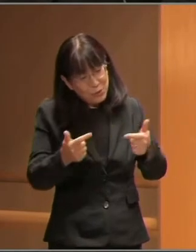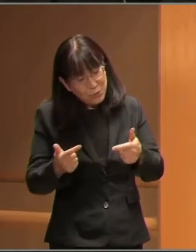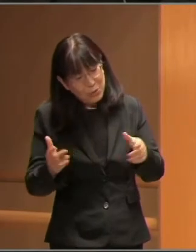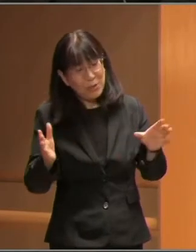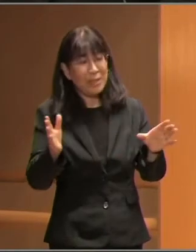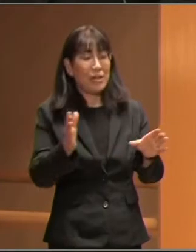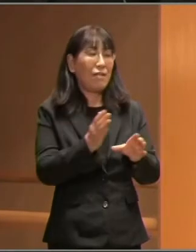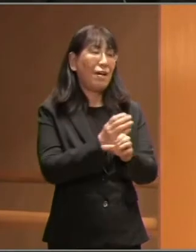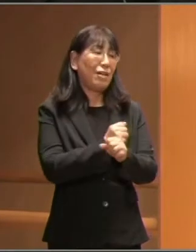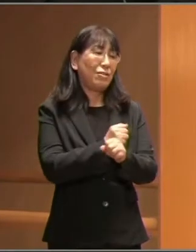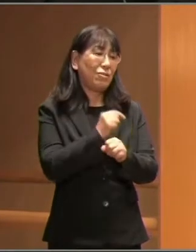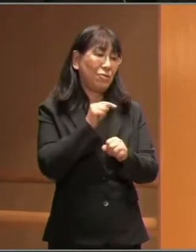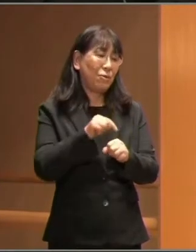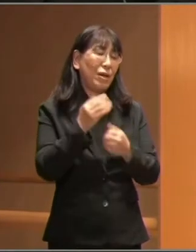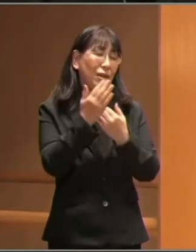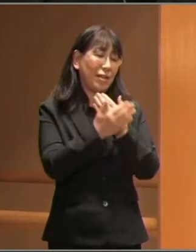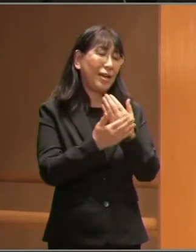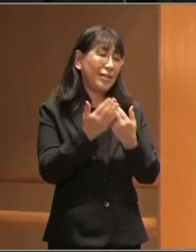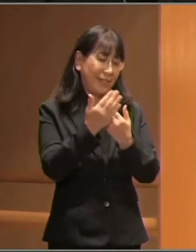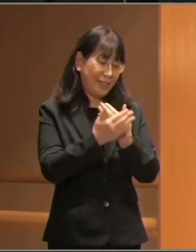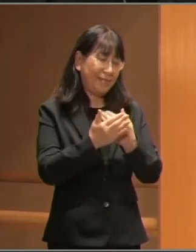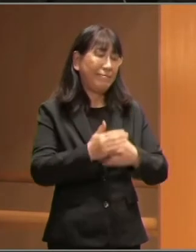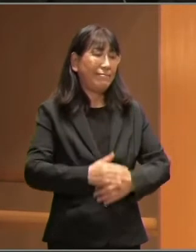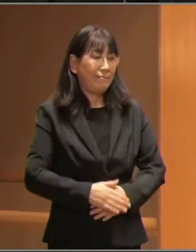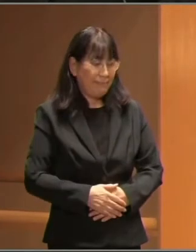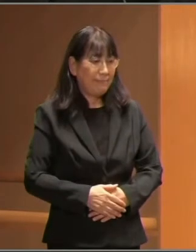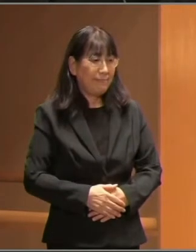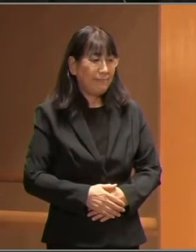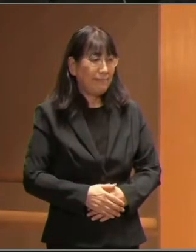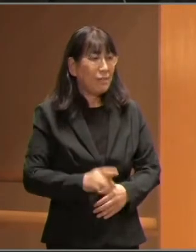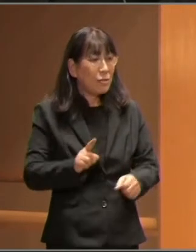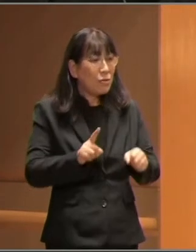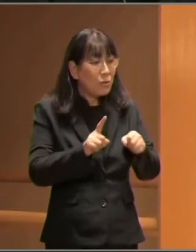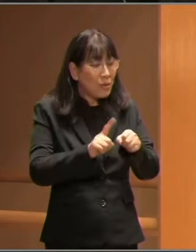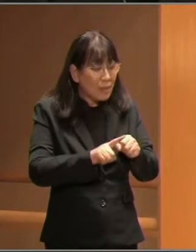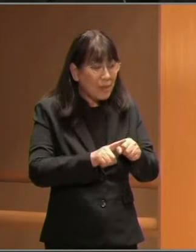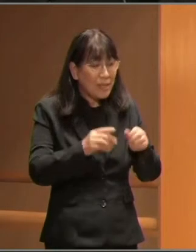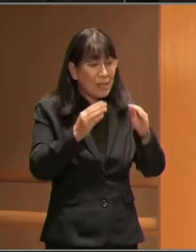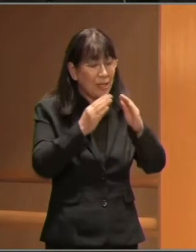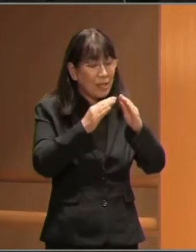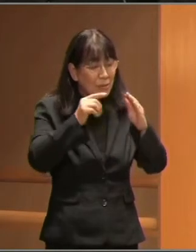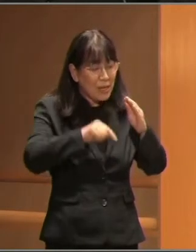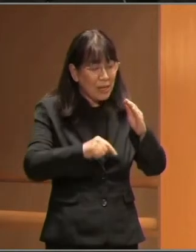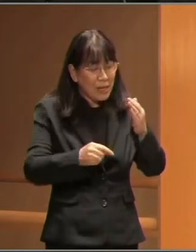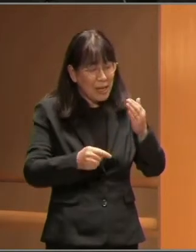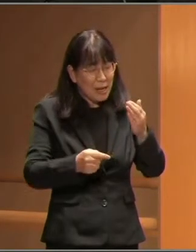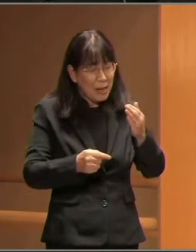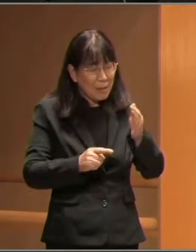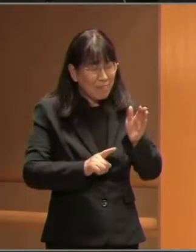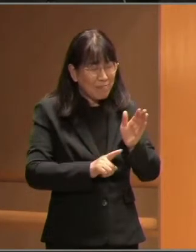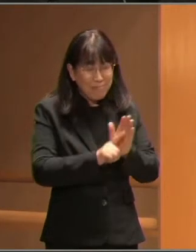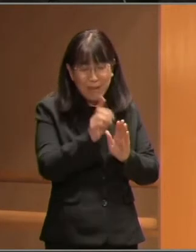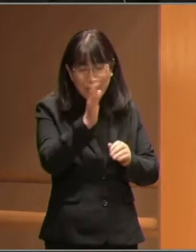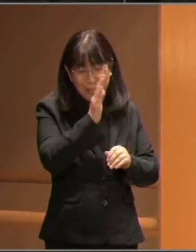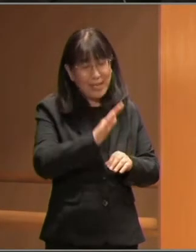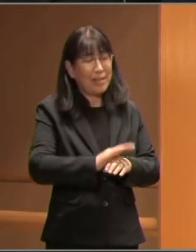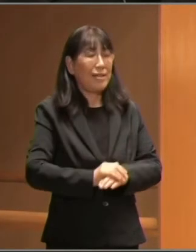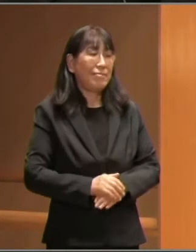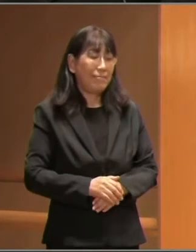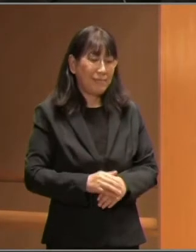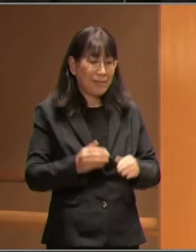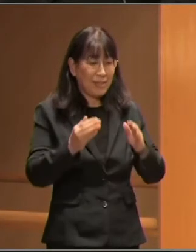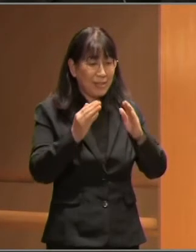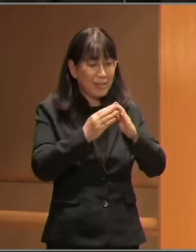Paper must be dried gradually. That is important, and that is why we dry it indoor